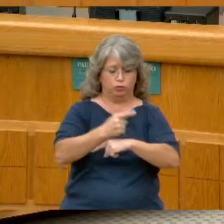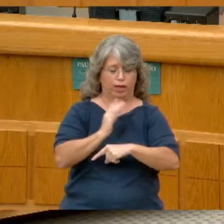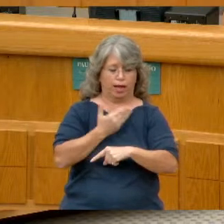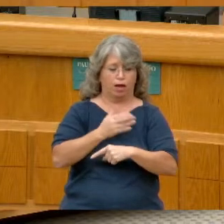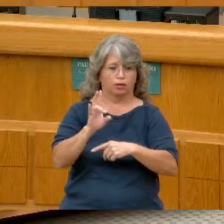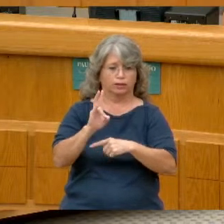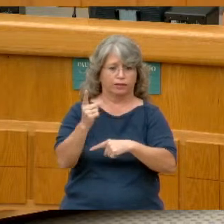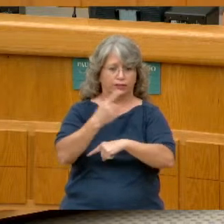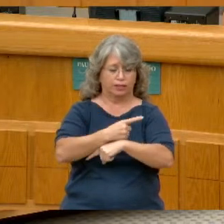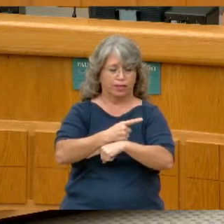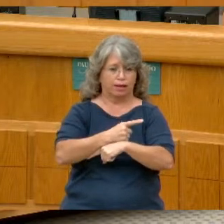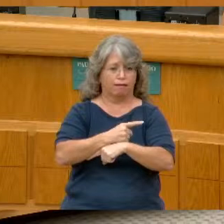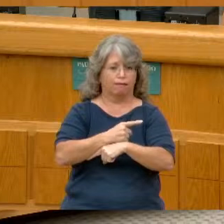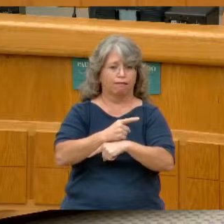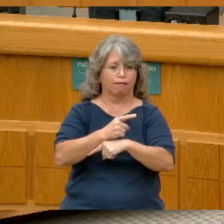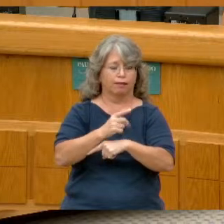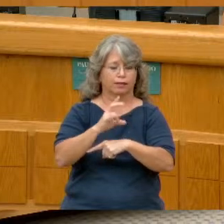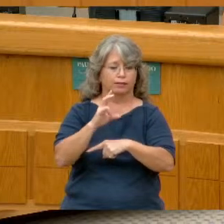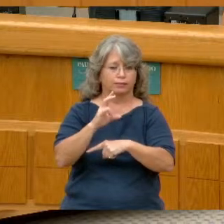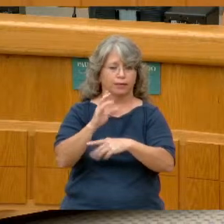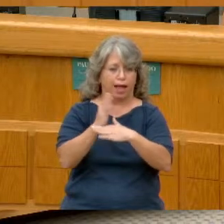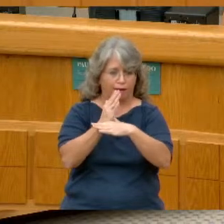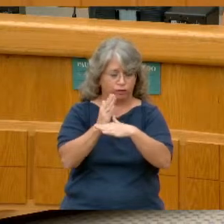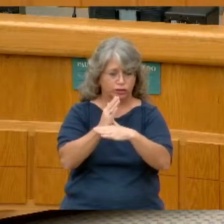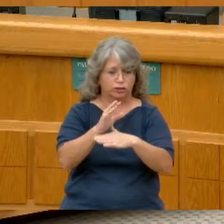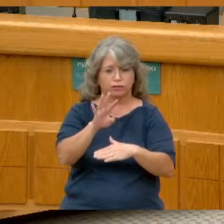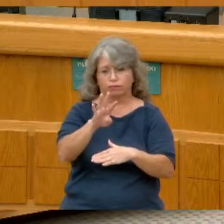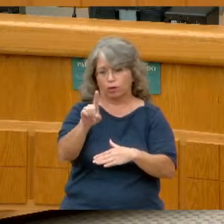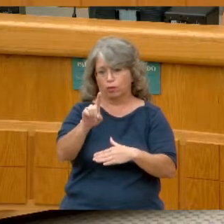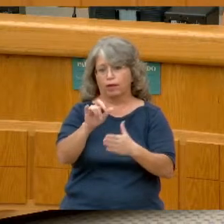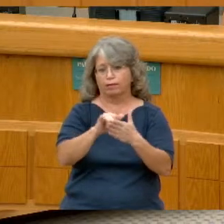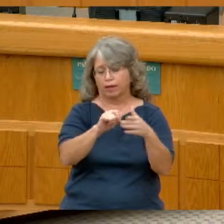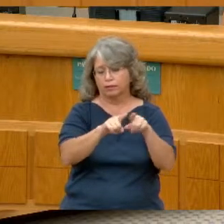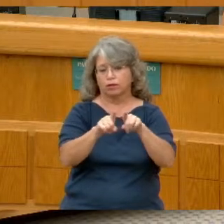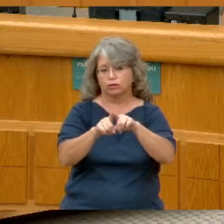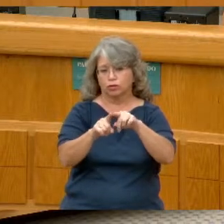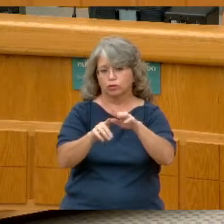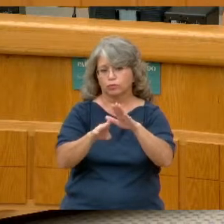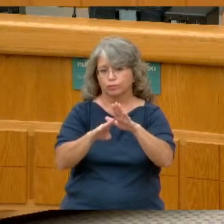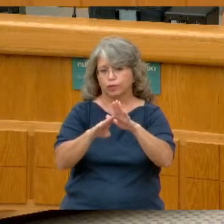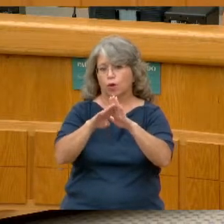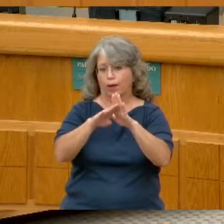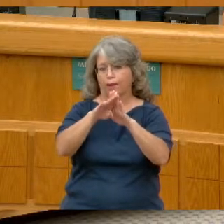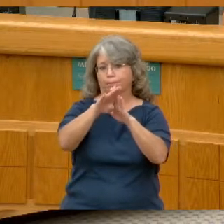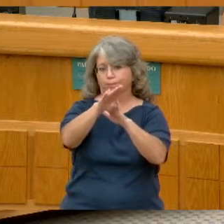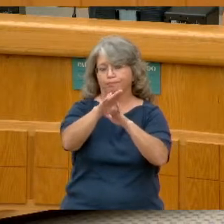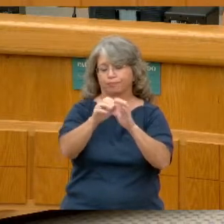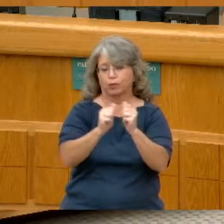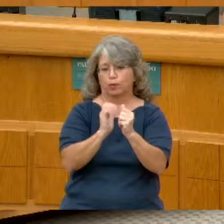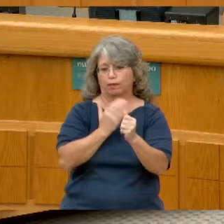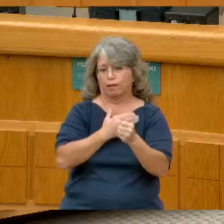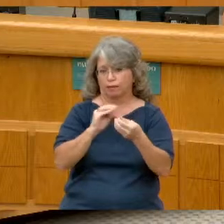actually 41, so it's also increasing as our numbers increase.